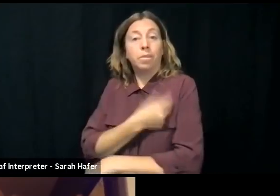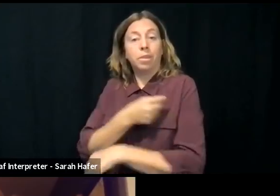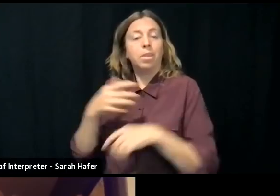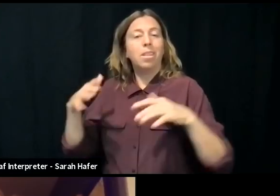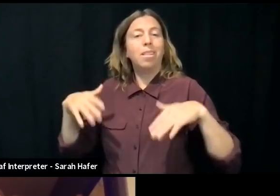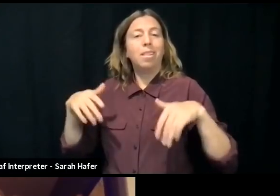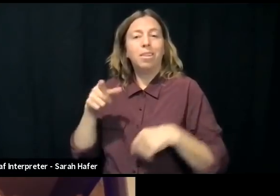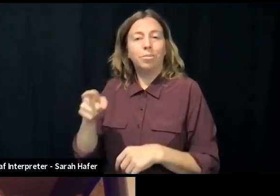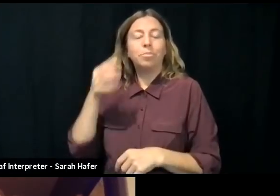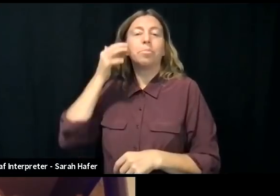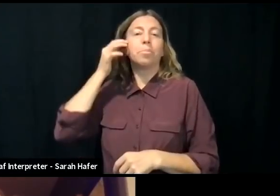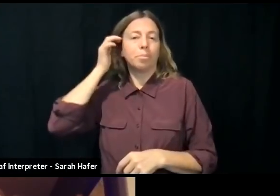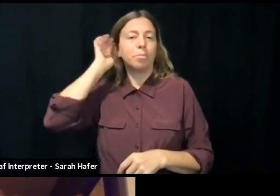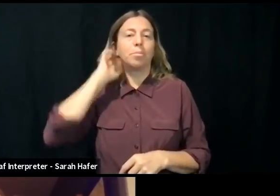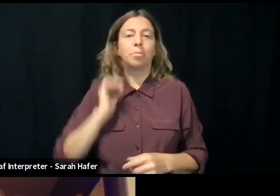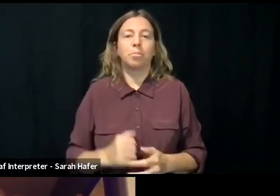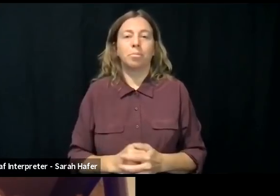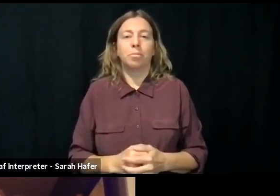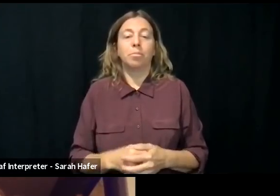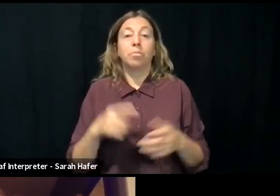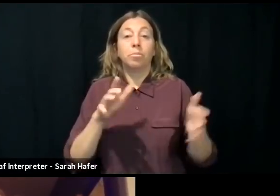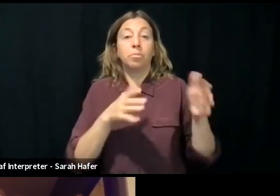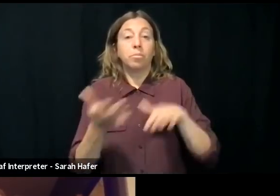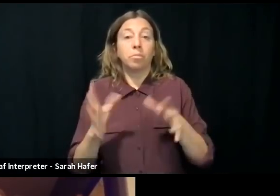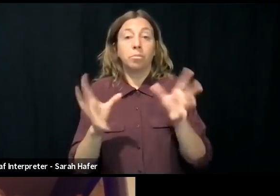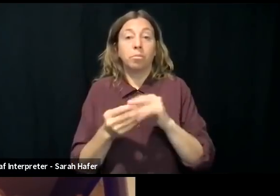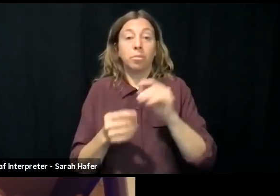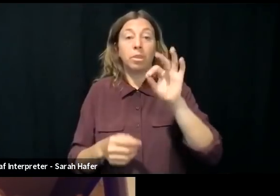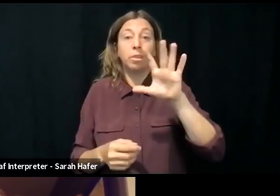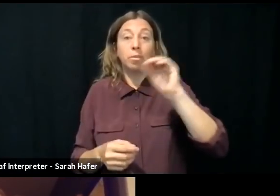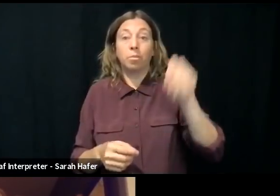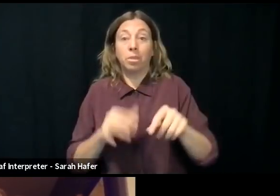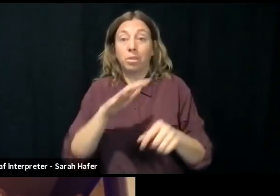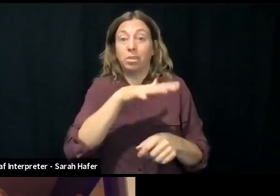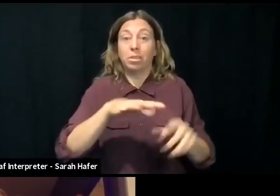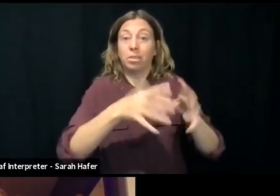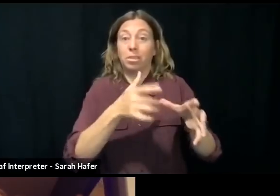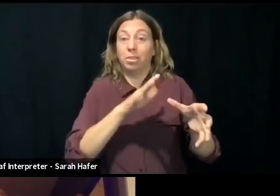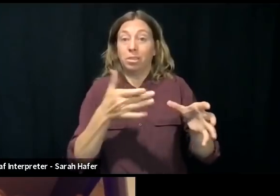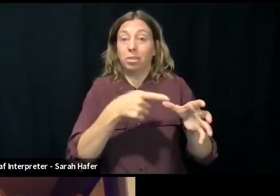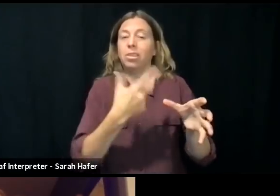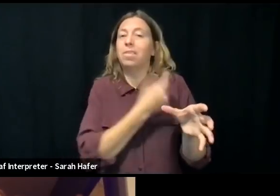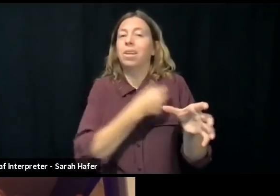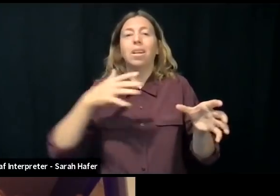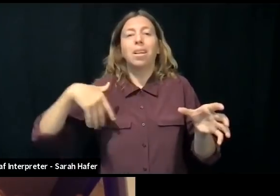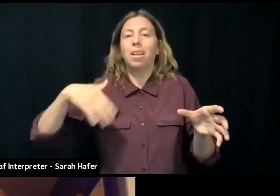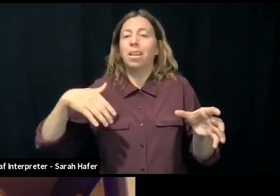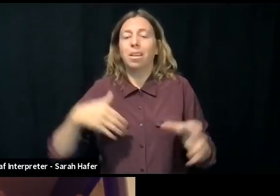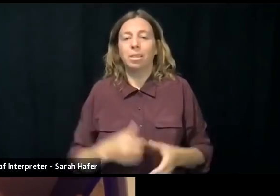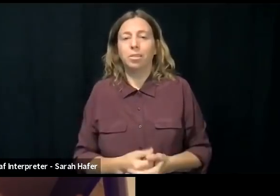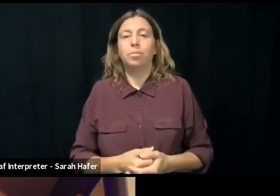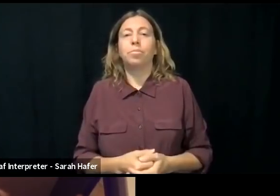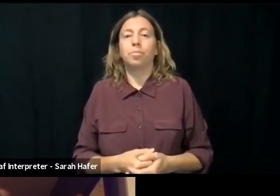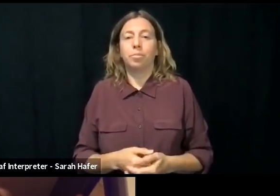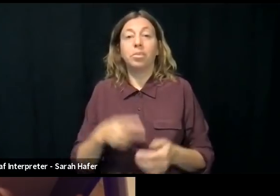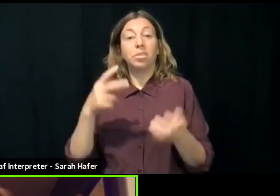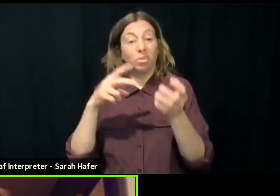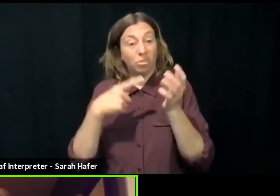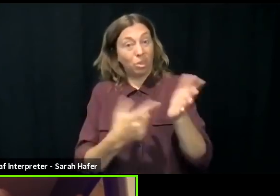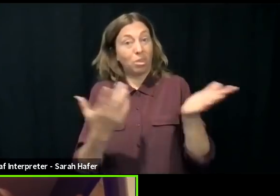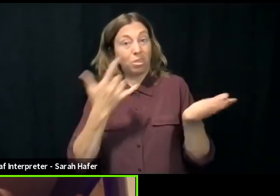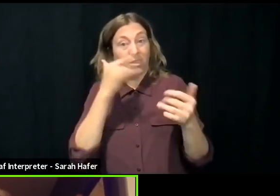had were unvaccinated. And as a colleague of mine once said, vaccines save lives. It's as simple as that.